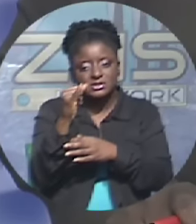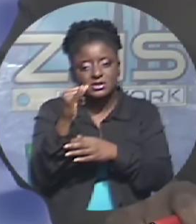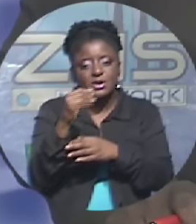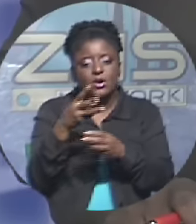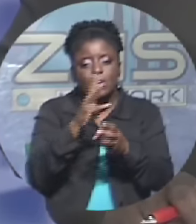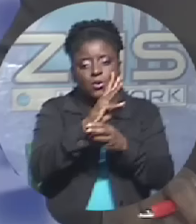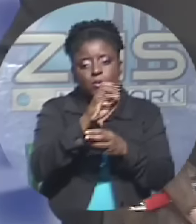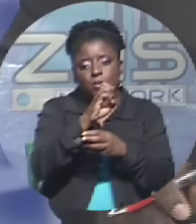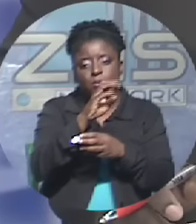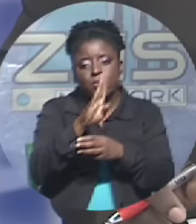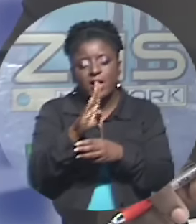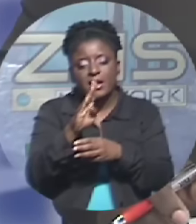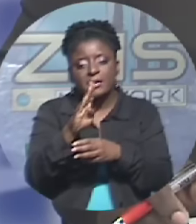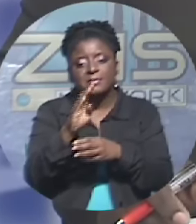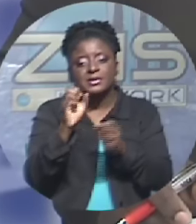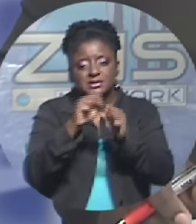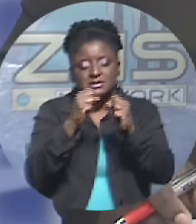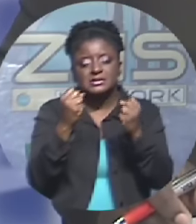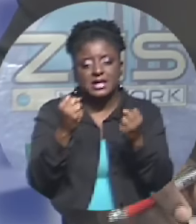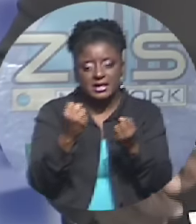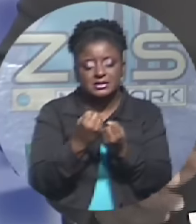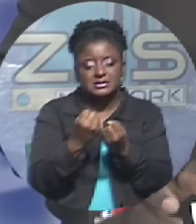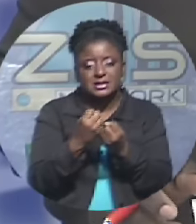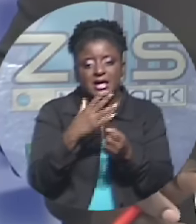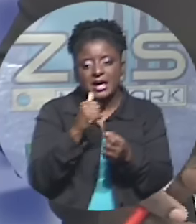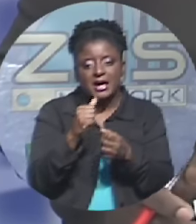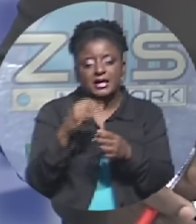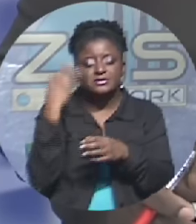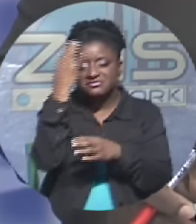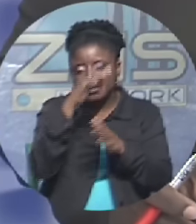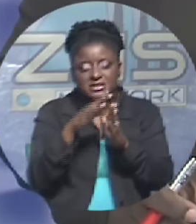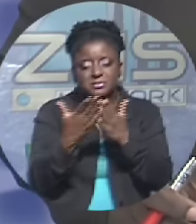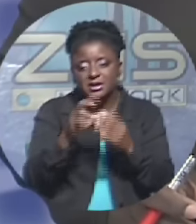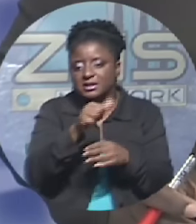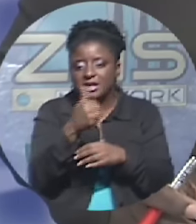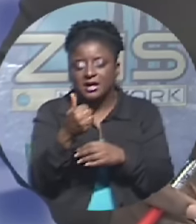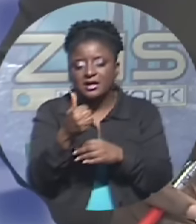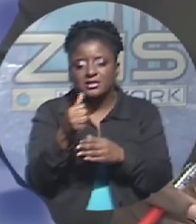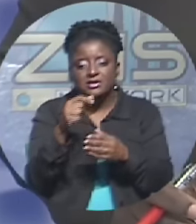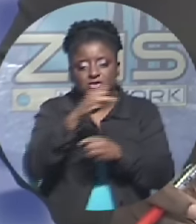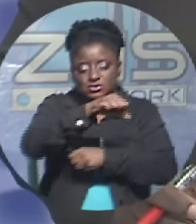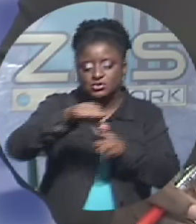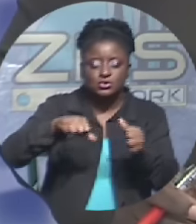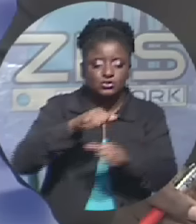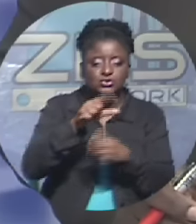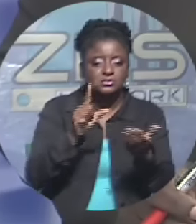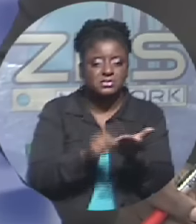ministryofeducationbahamas.com and the ministry's social media platforms. Now, the ministry says these sites should be the first